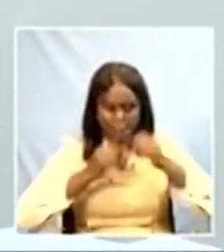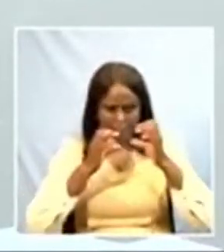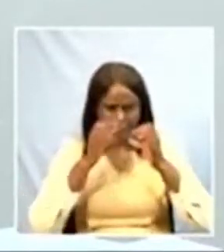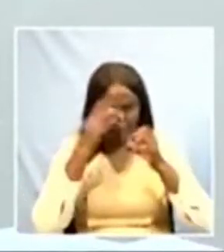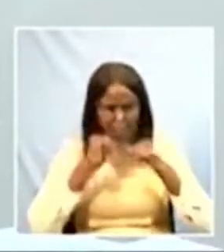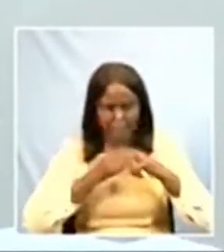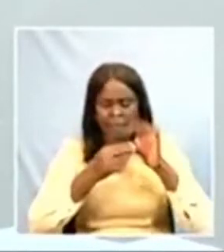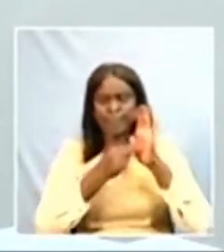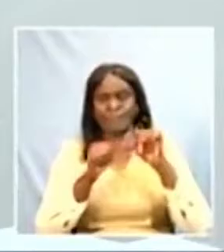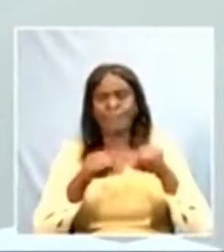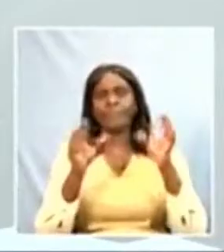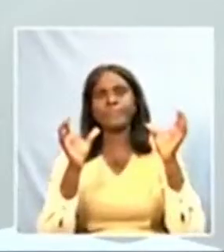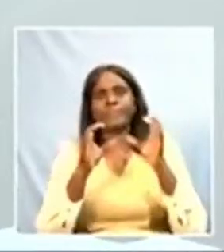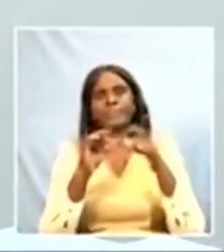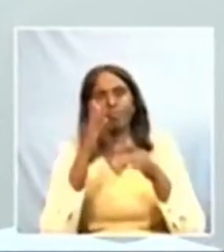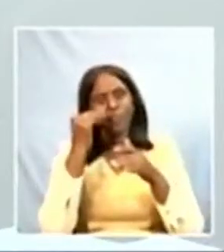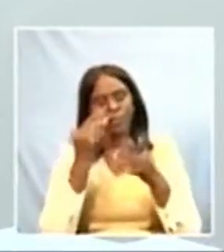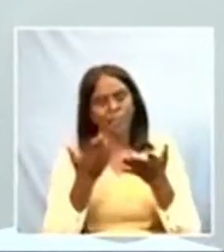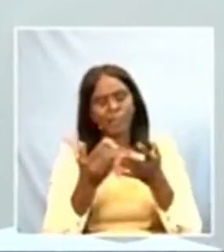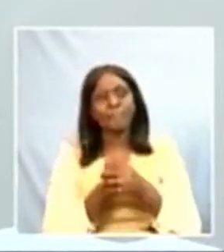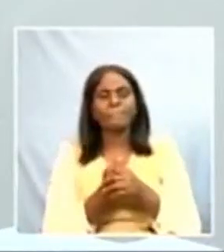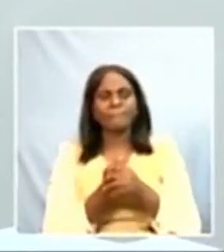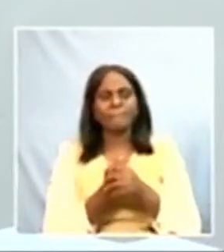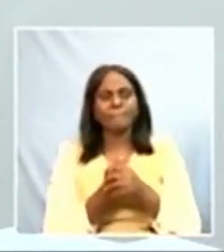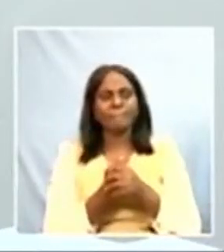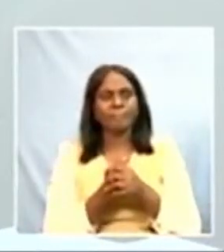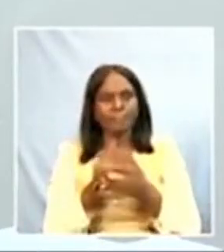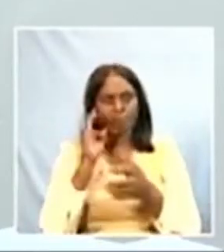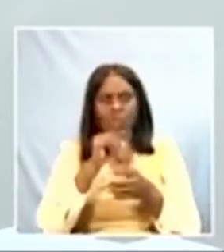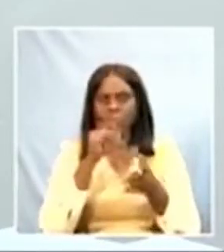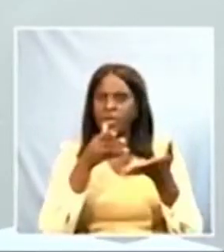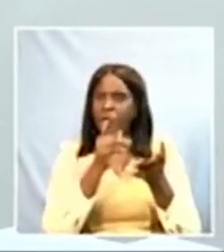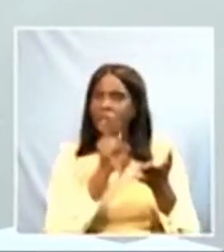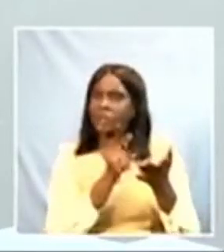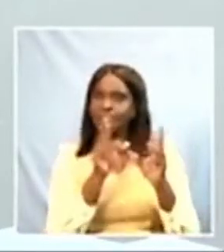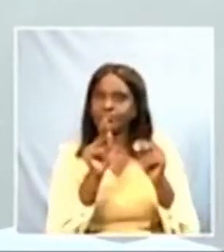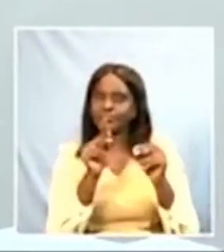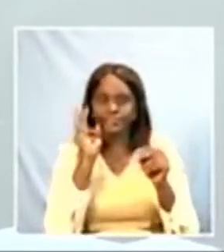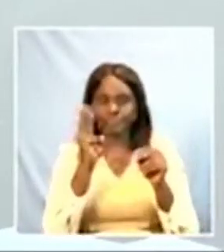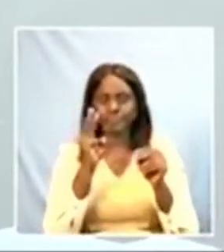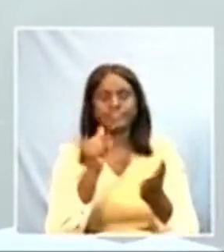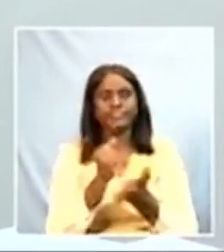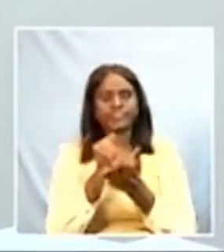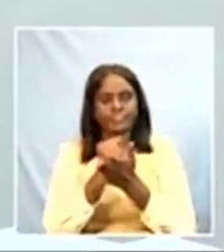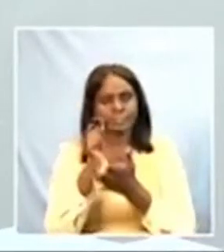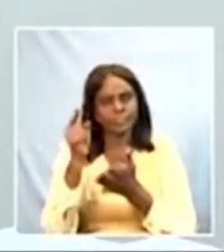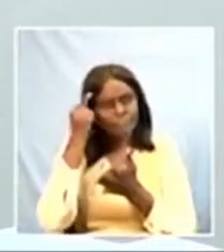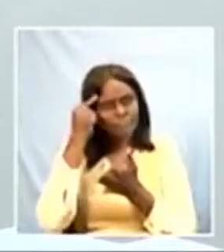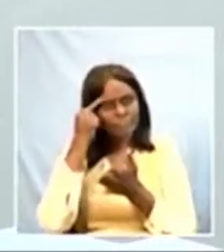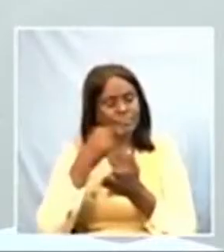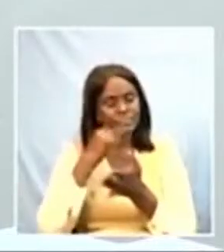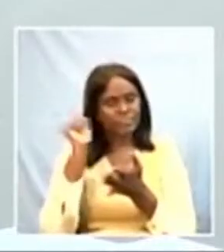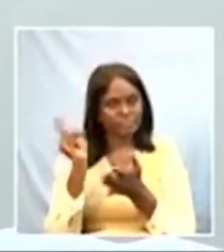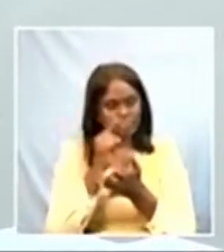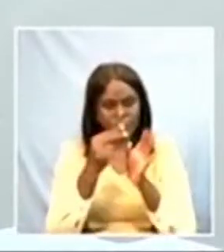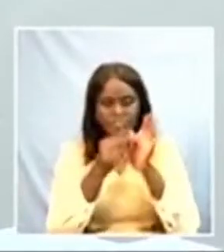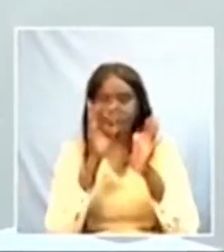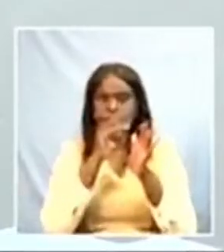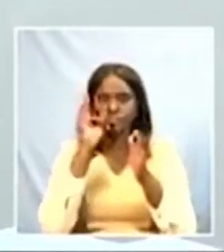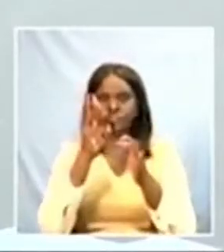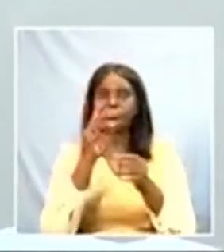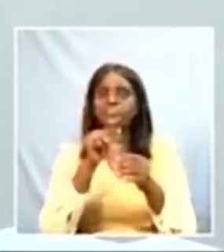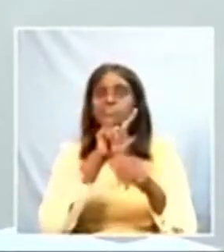are we existing as a council? So we're not going to allow this. We are going to help this government. I've always indicated. We are